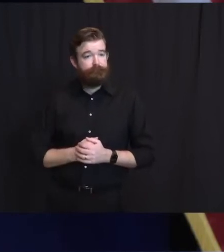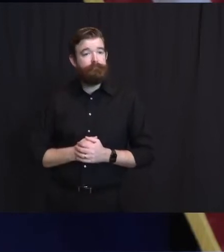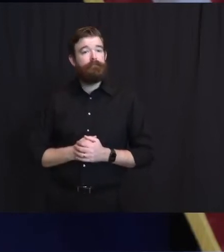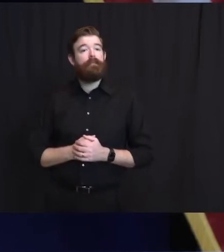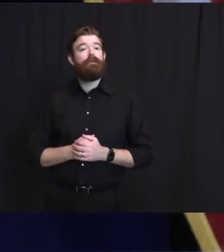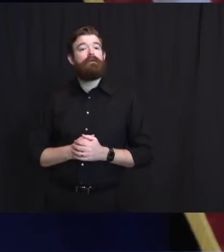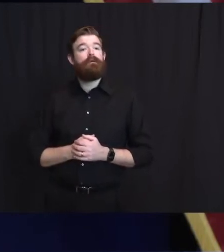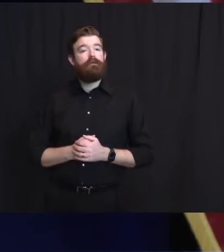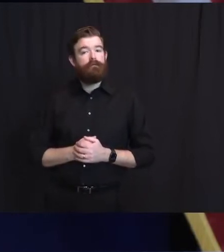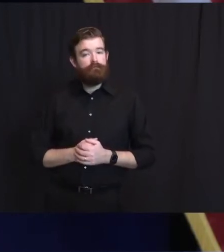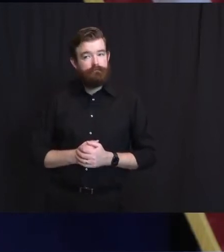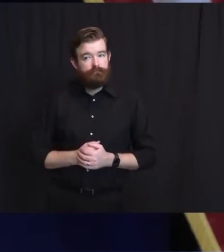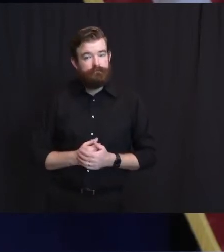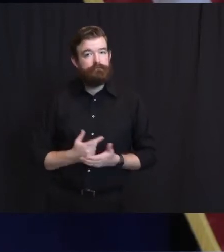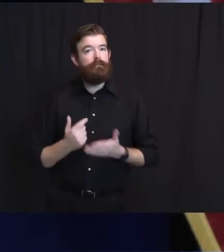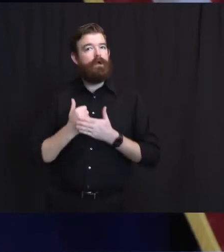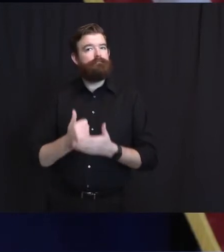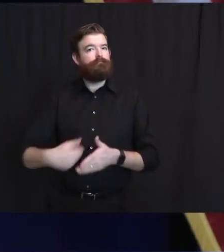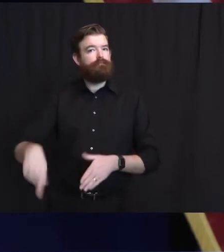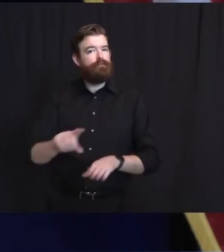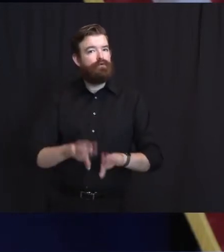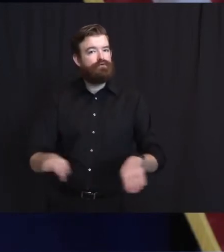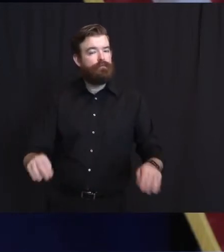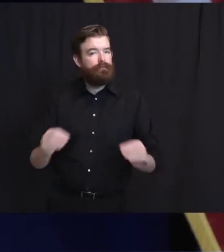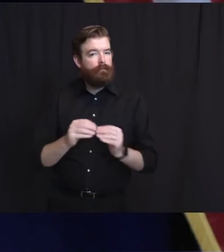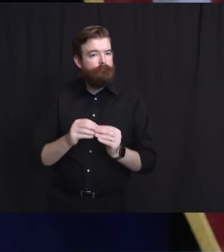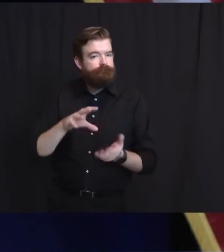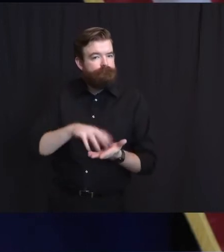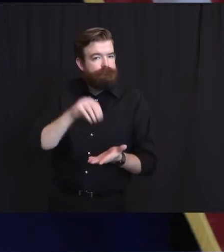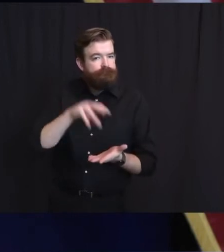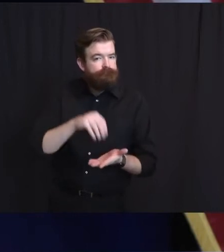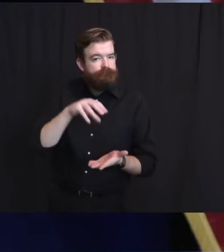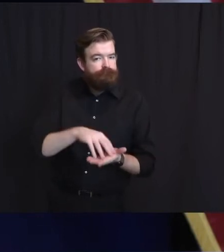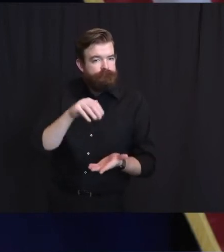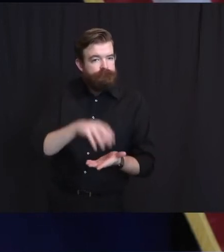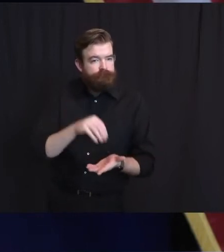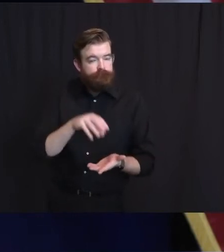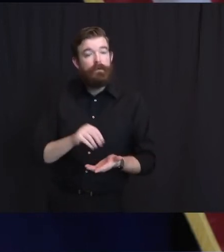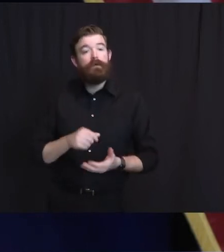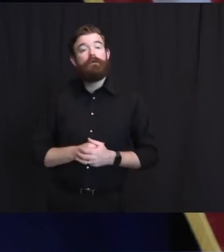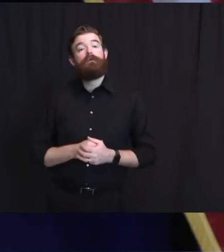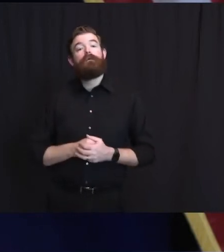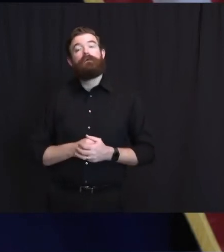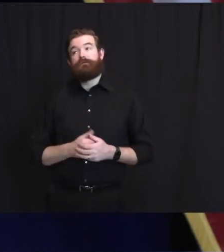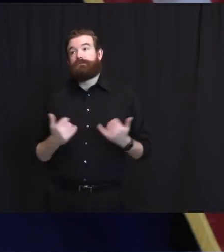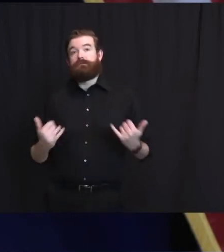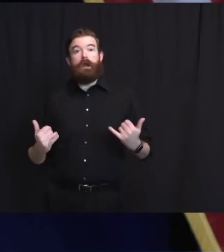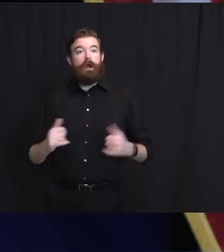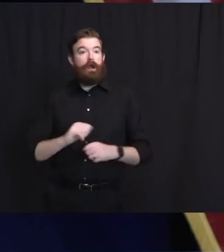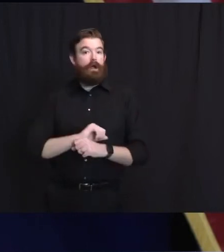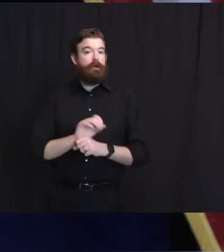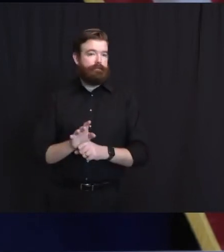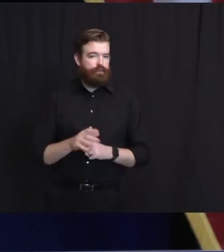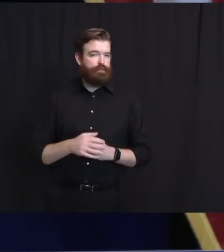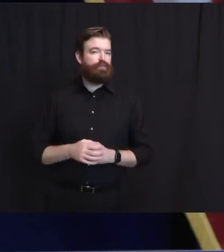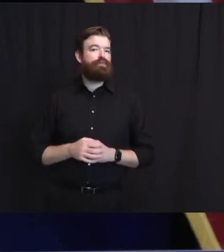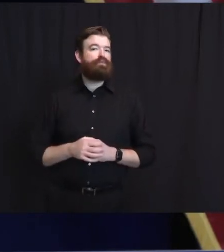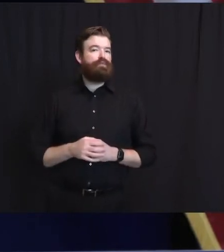learners. Despite the unprecedented fiscal challenges COVID-19 posed to our state, the governor and